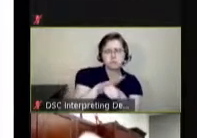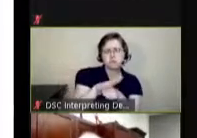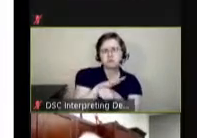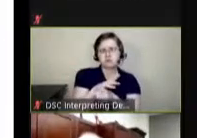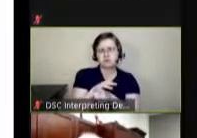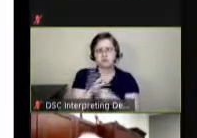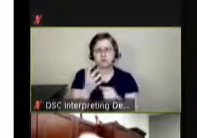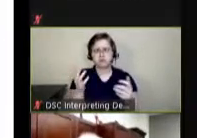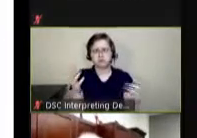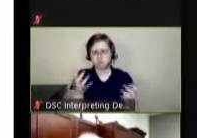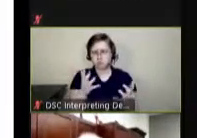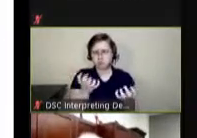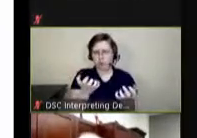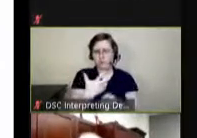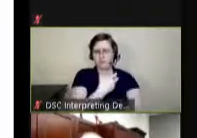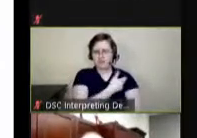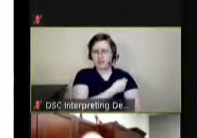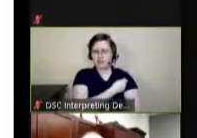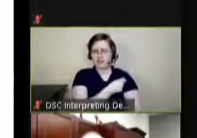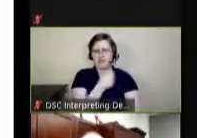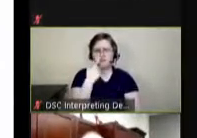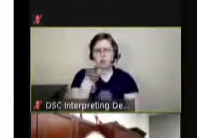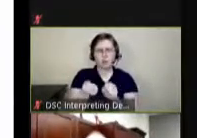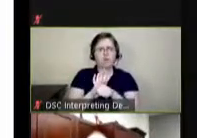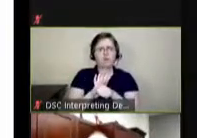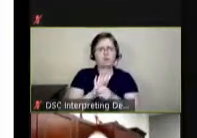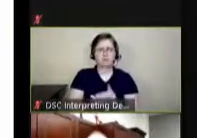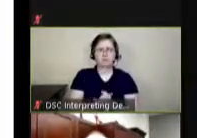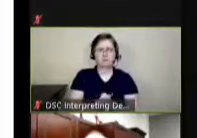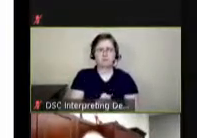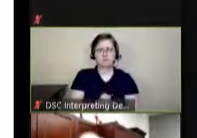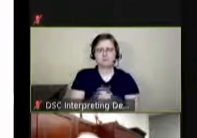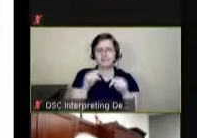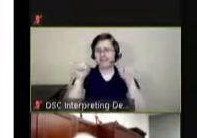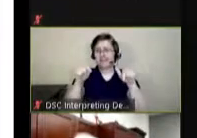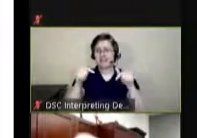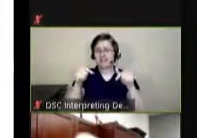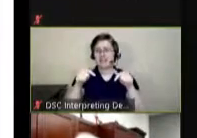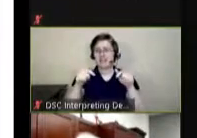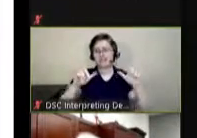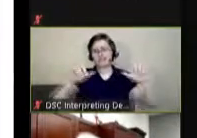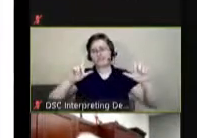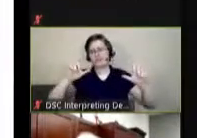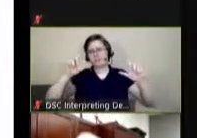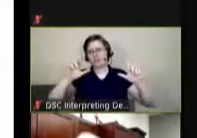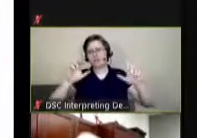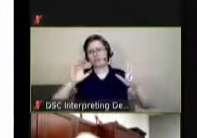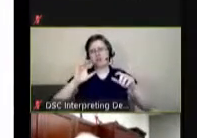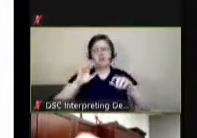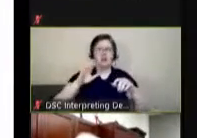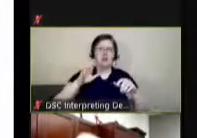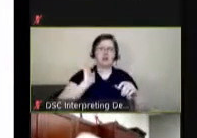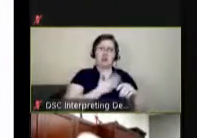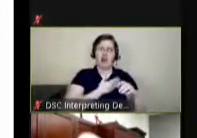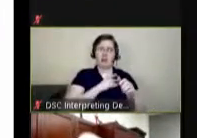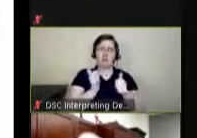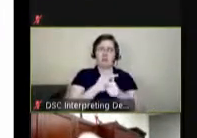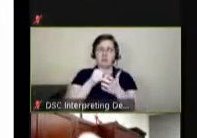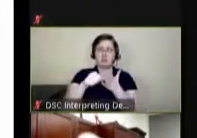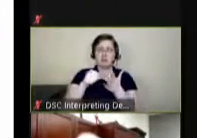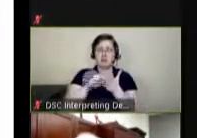get vaccinated for COVID-19. This is a screenshot of our opening page for